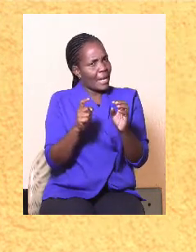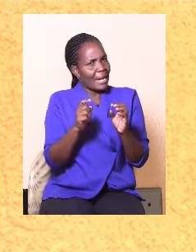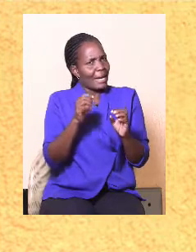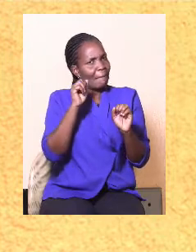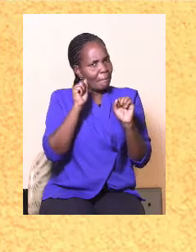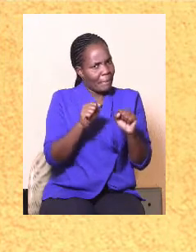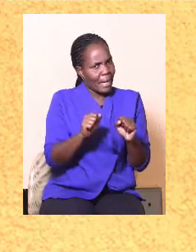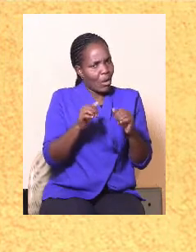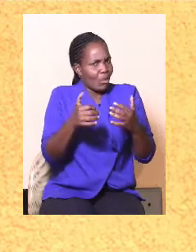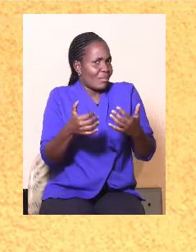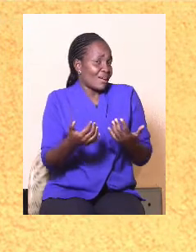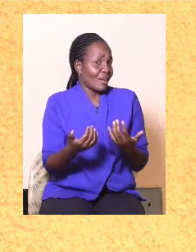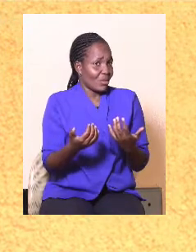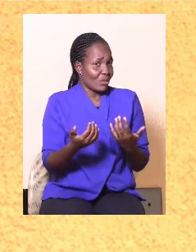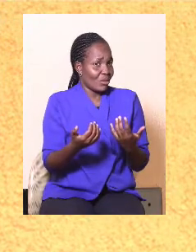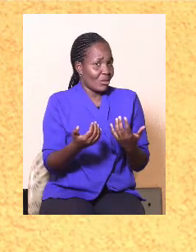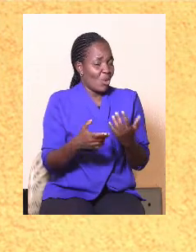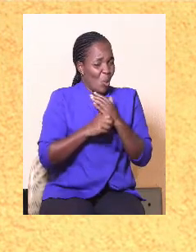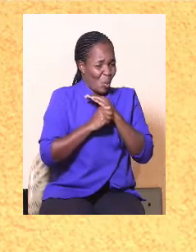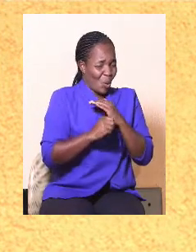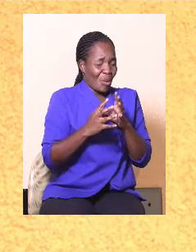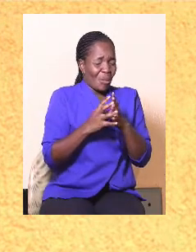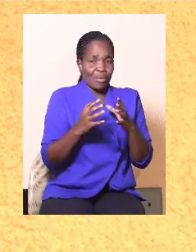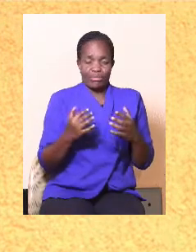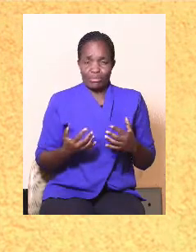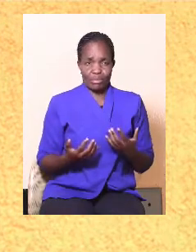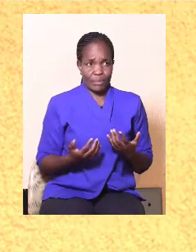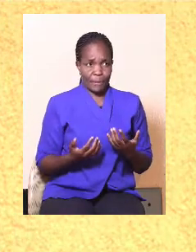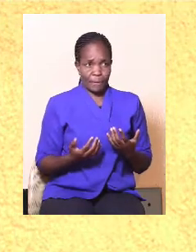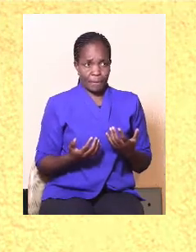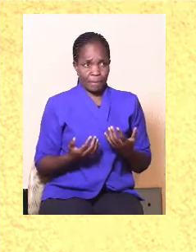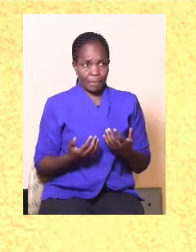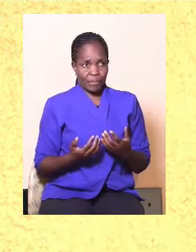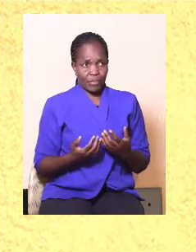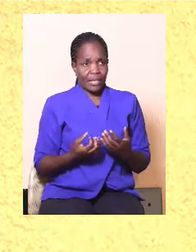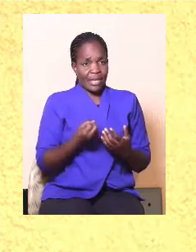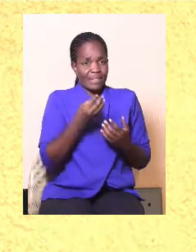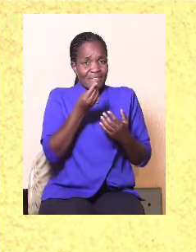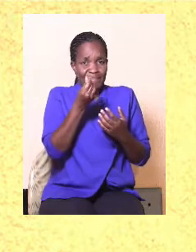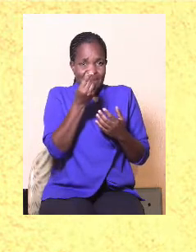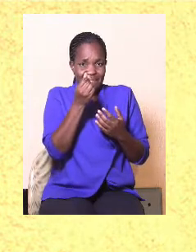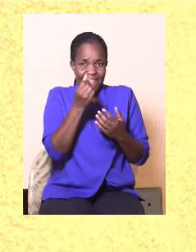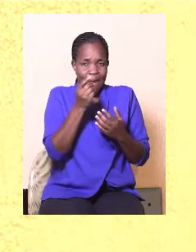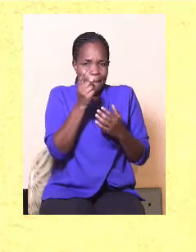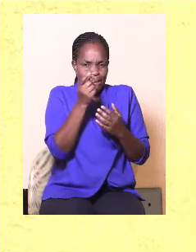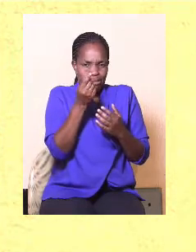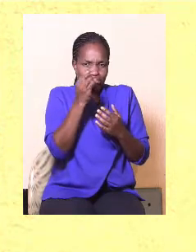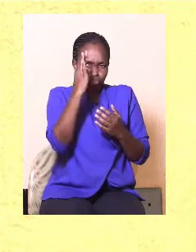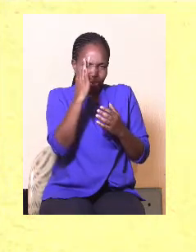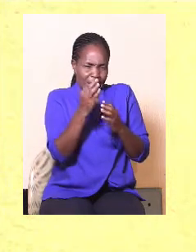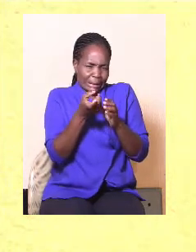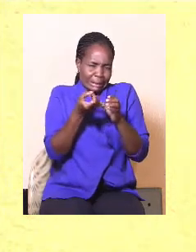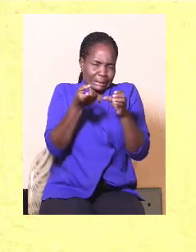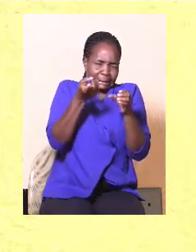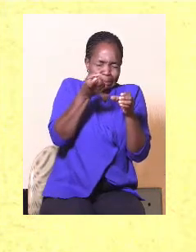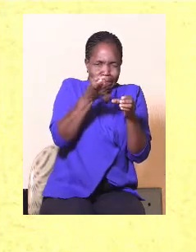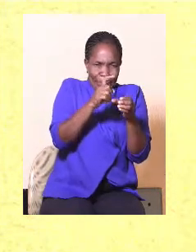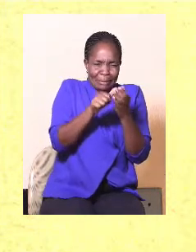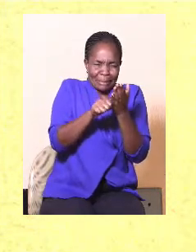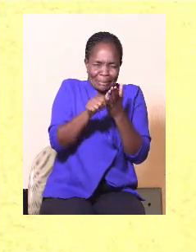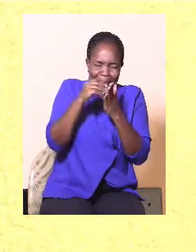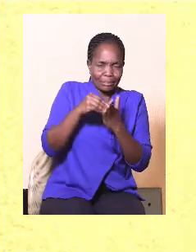loan now to sustain their livelihoods, maybe from the banks. If they are being given at interest, suppose the problem continues, how then do they